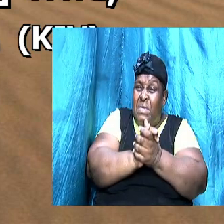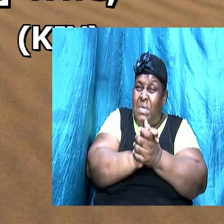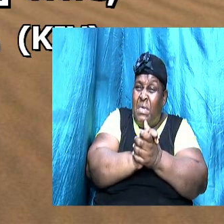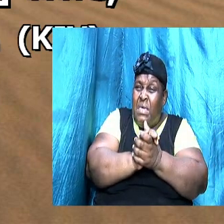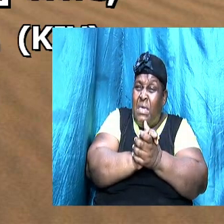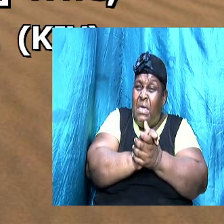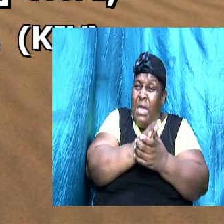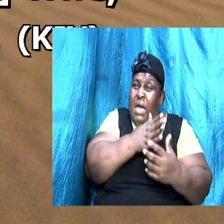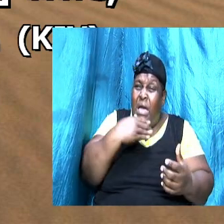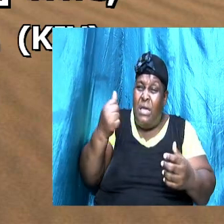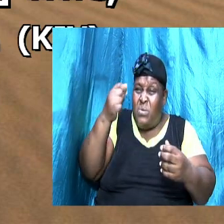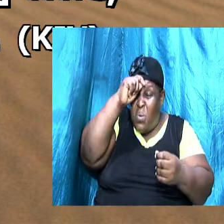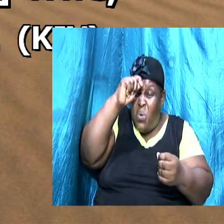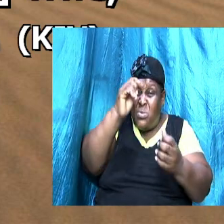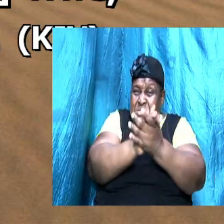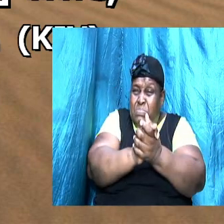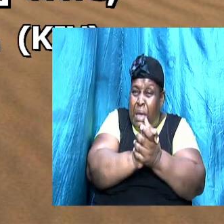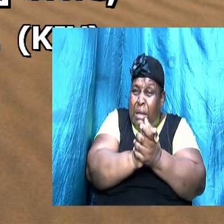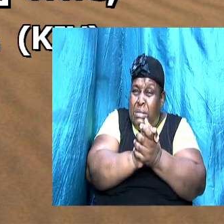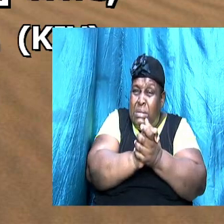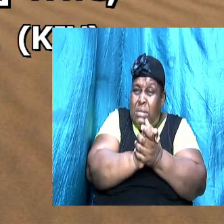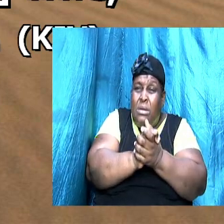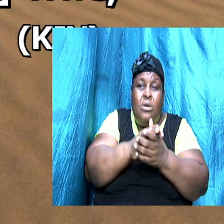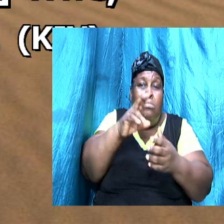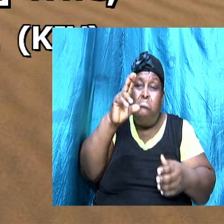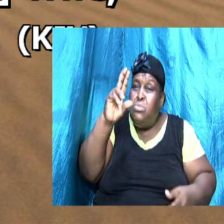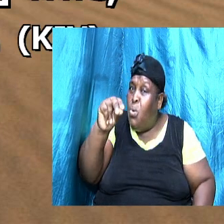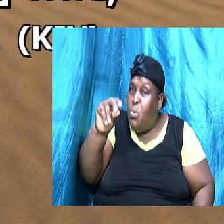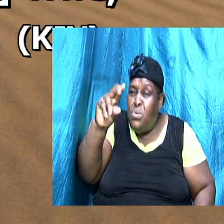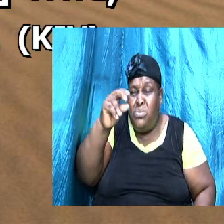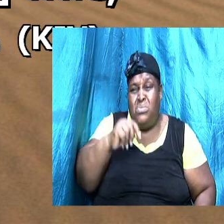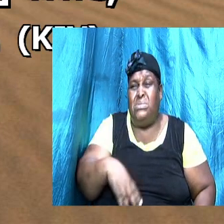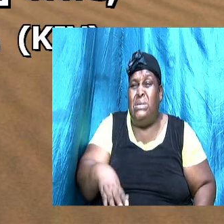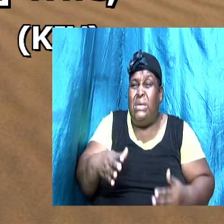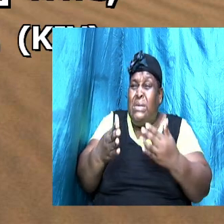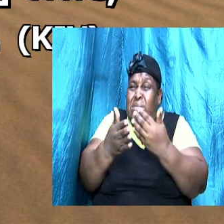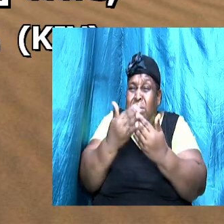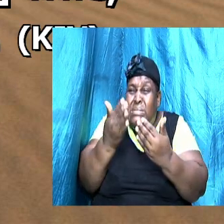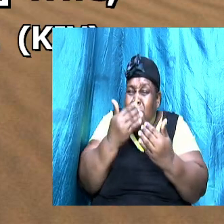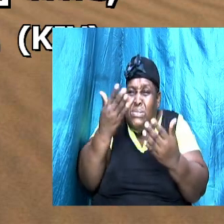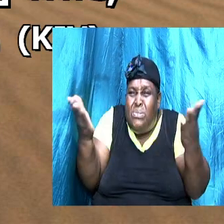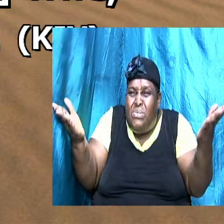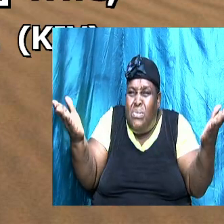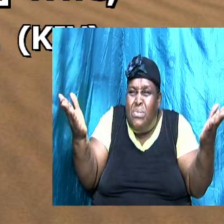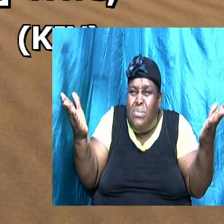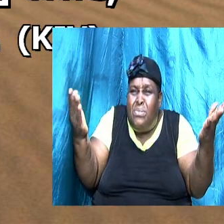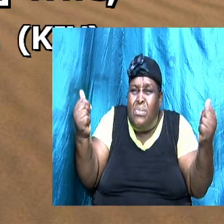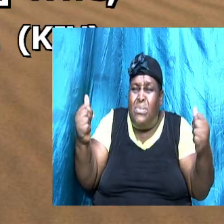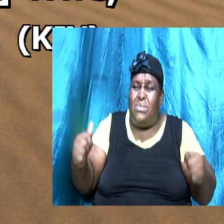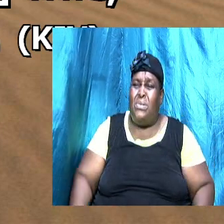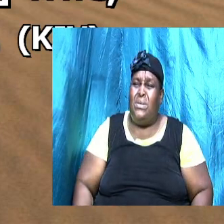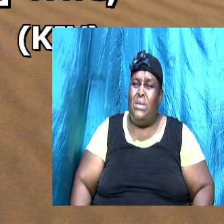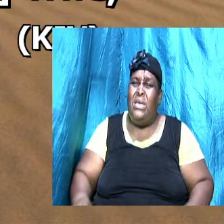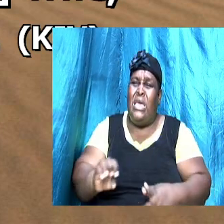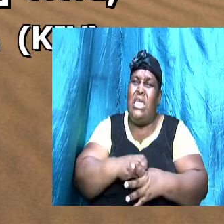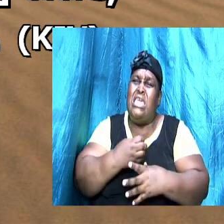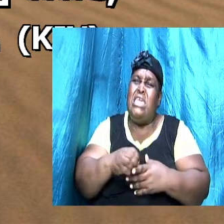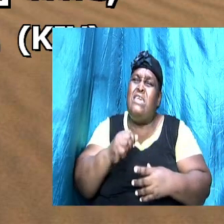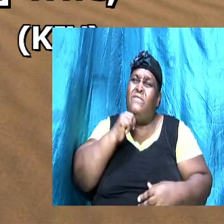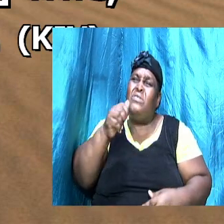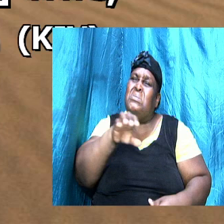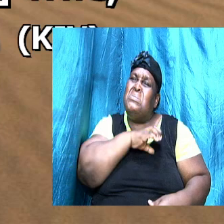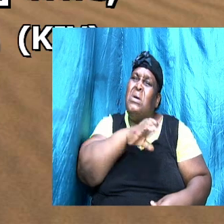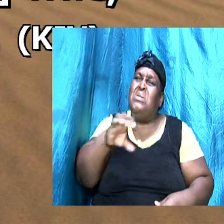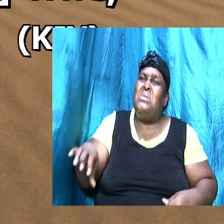with him and a fallout of love with her and all those kind of things. Those are not permissible. Even if he's not Christ-like,